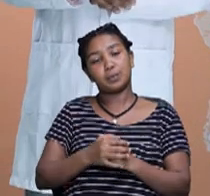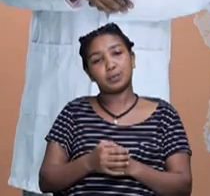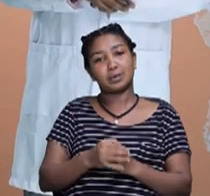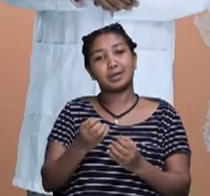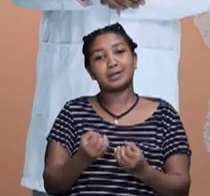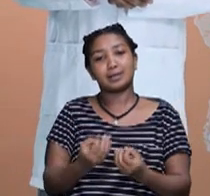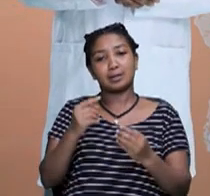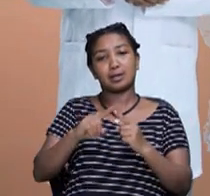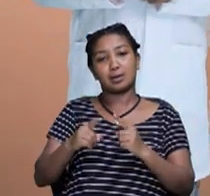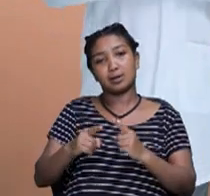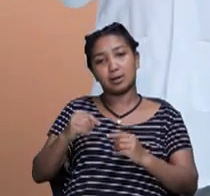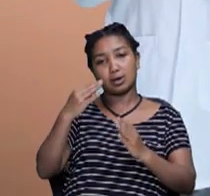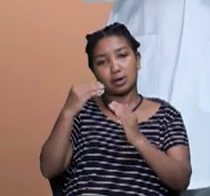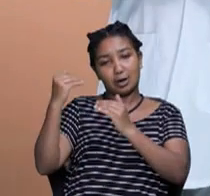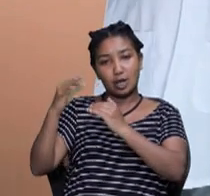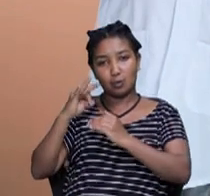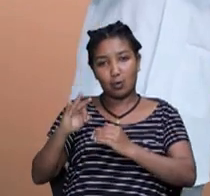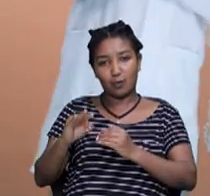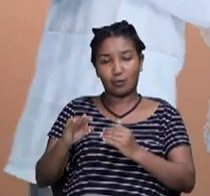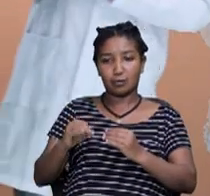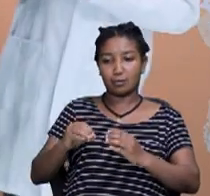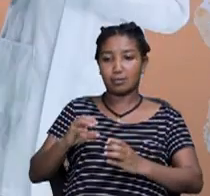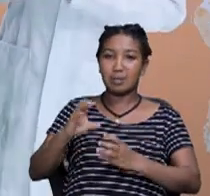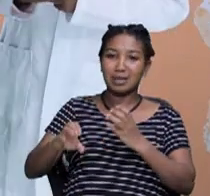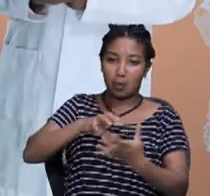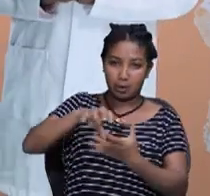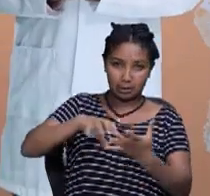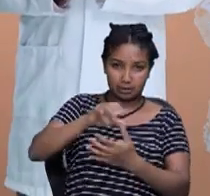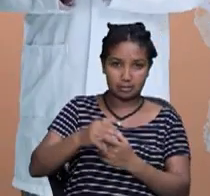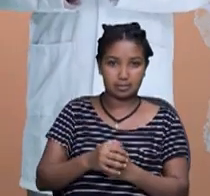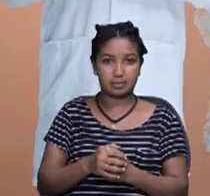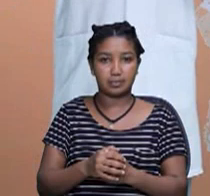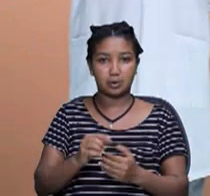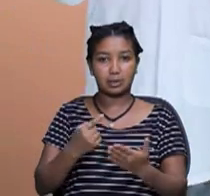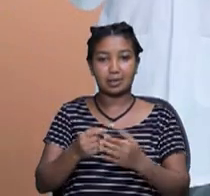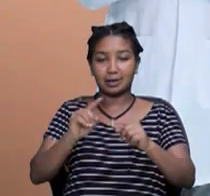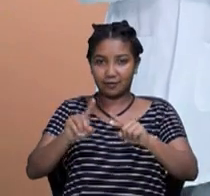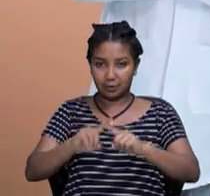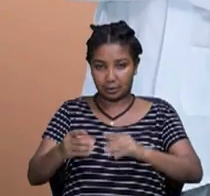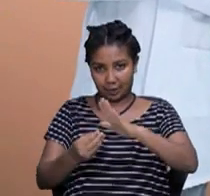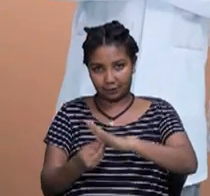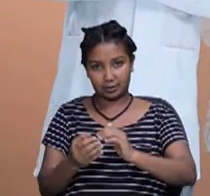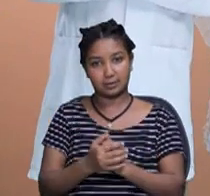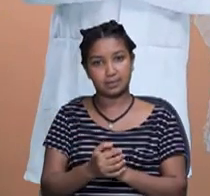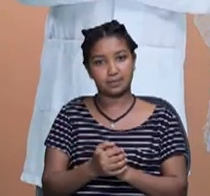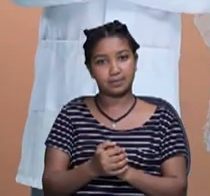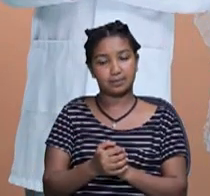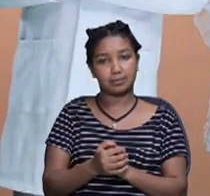metabolism. So as a result of increasing the rate of metabolism, we have different effects.